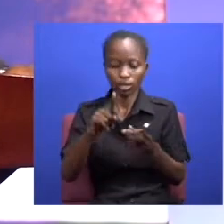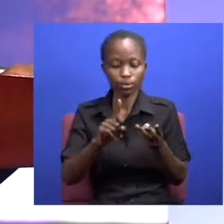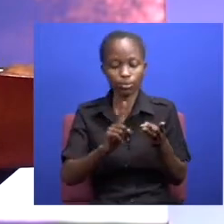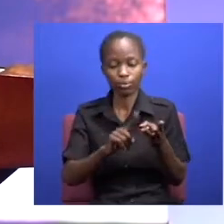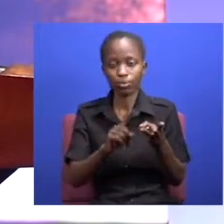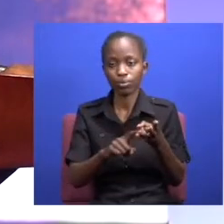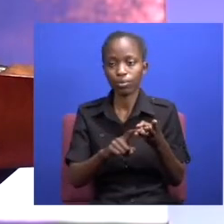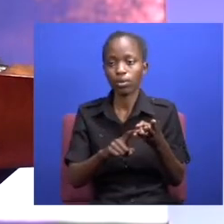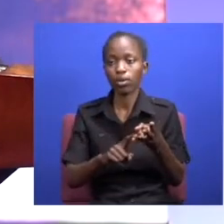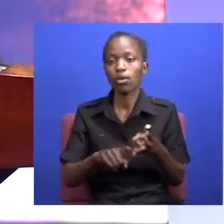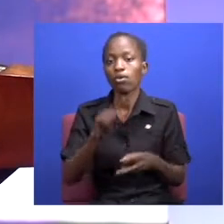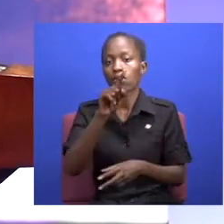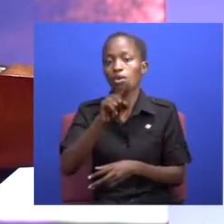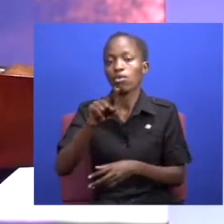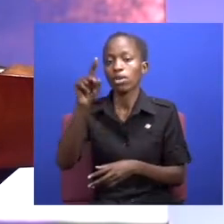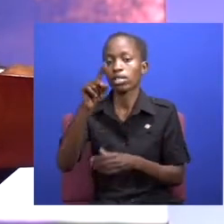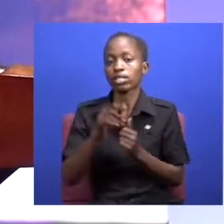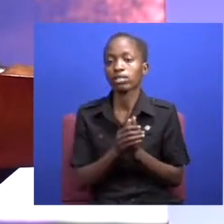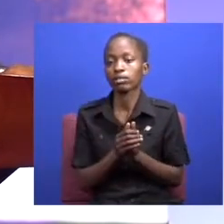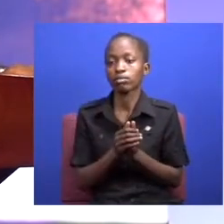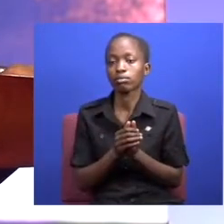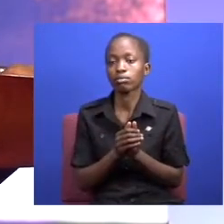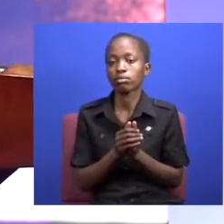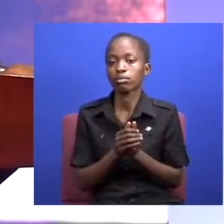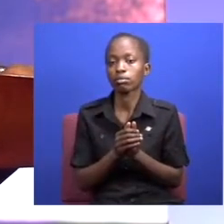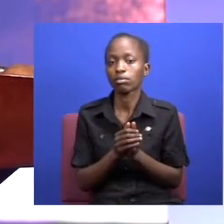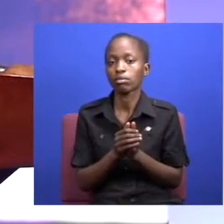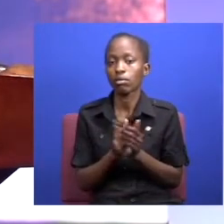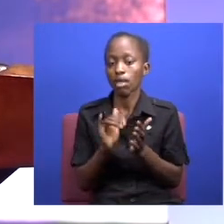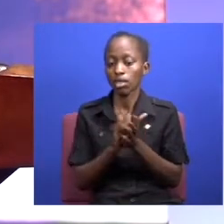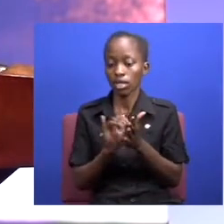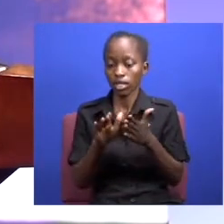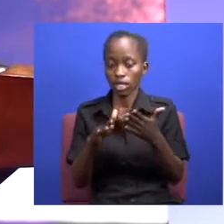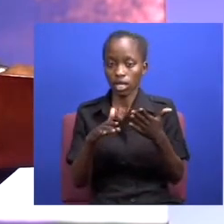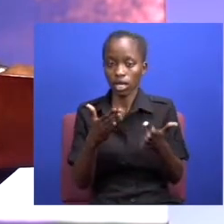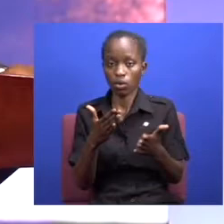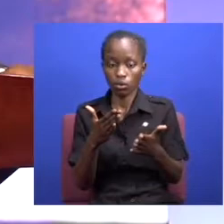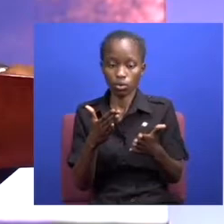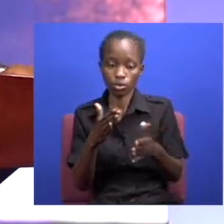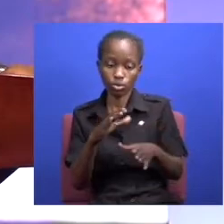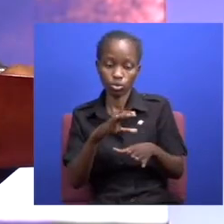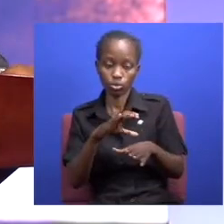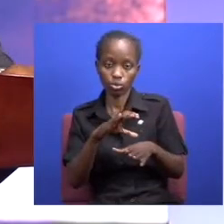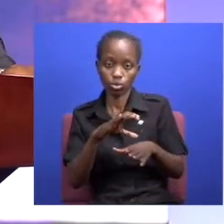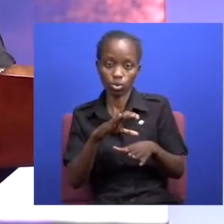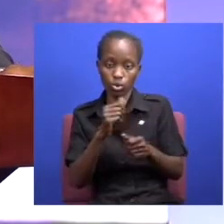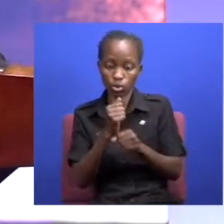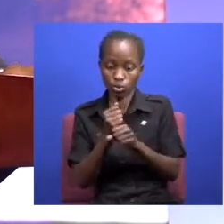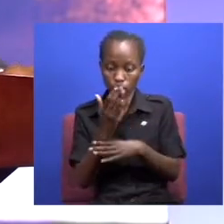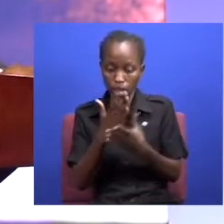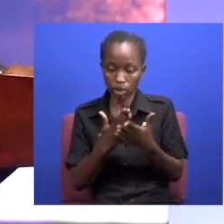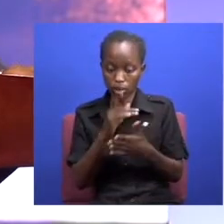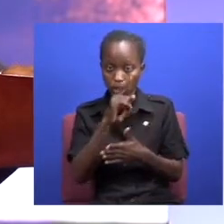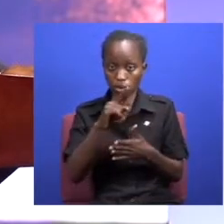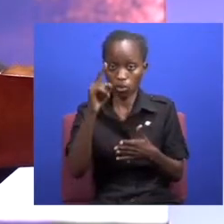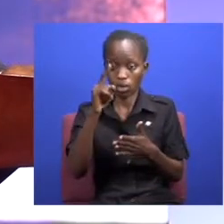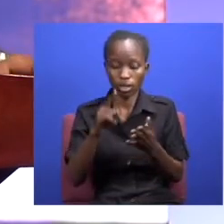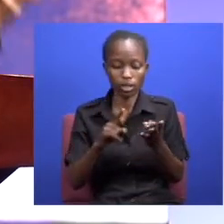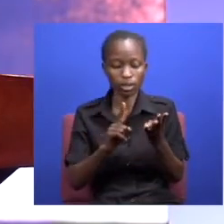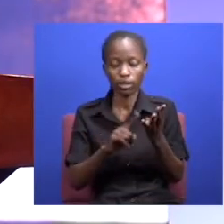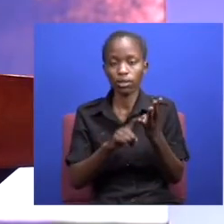scripture is profitable for correcting. And that's how to get right. And fourthly, the